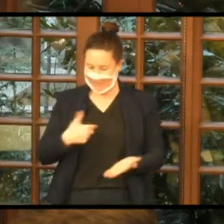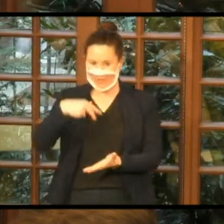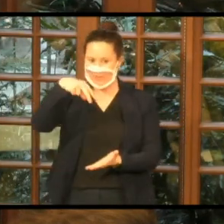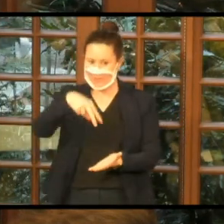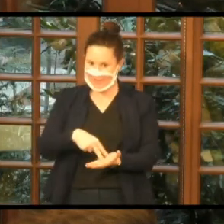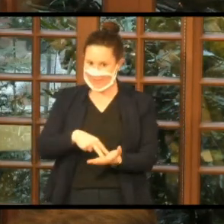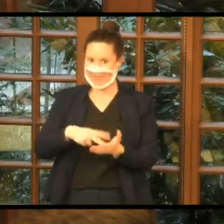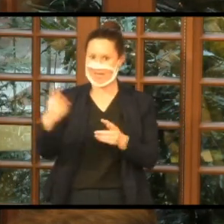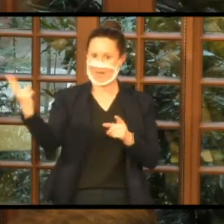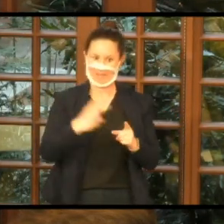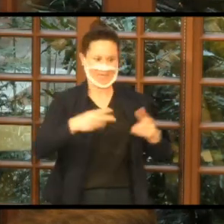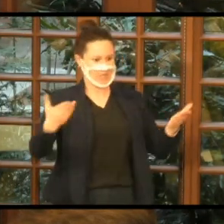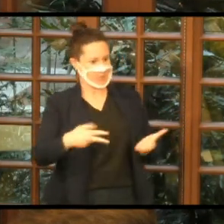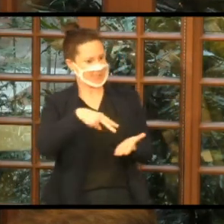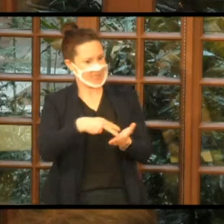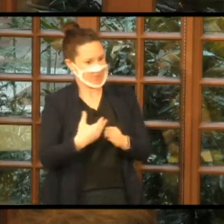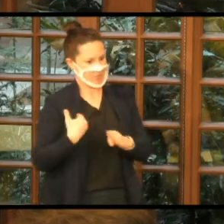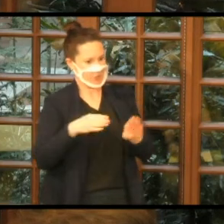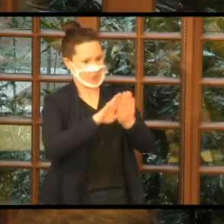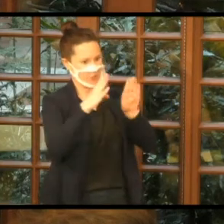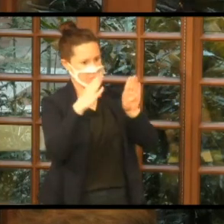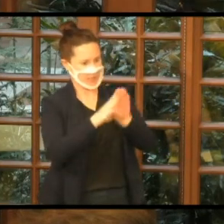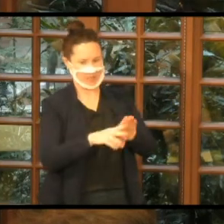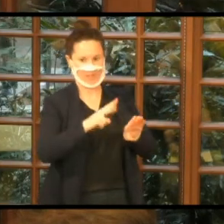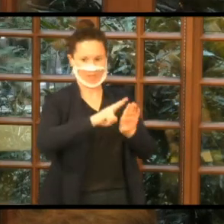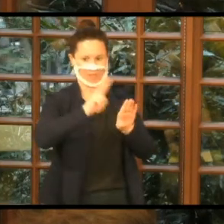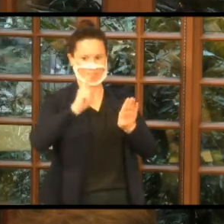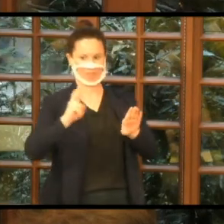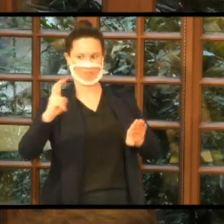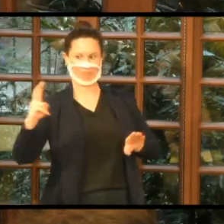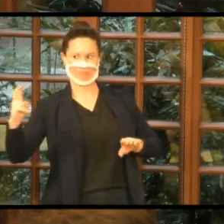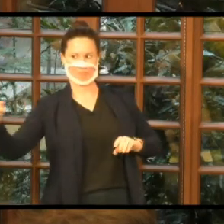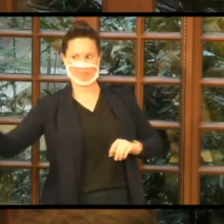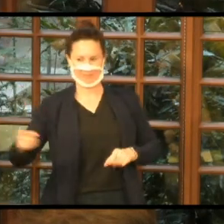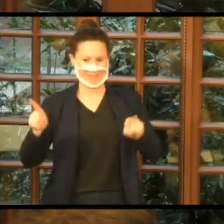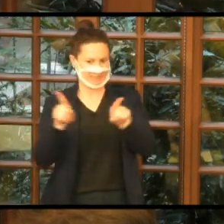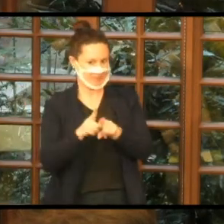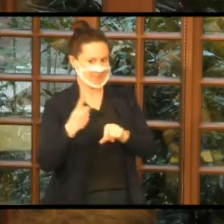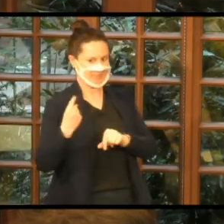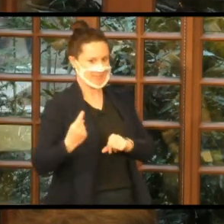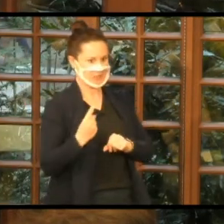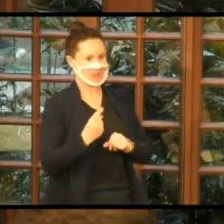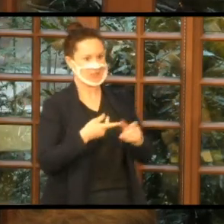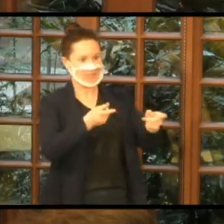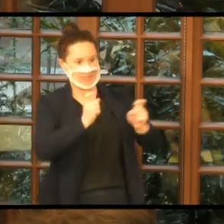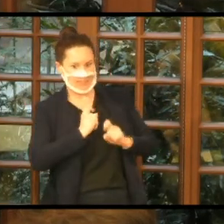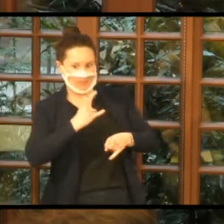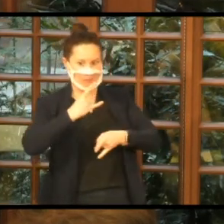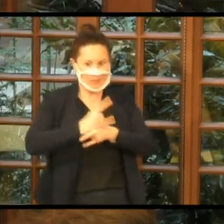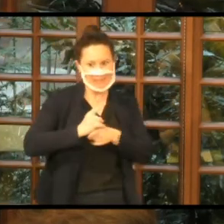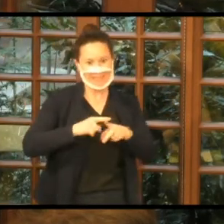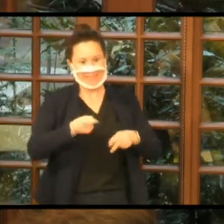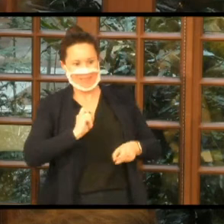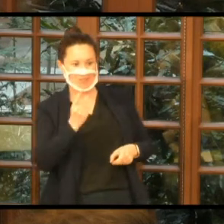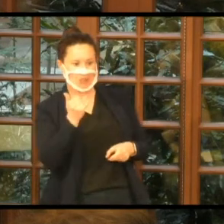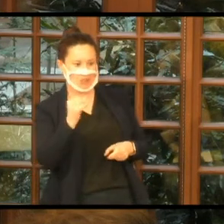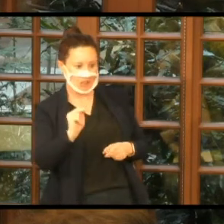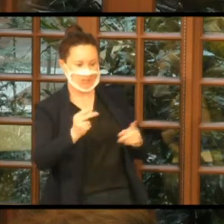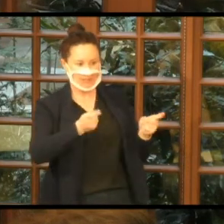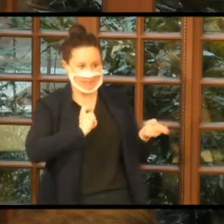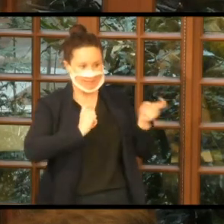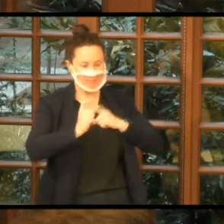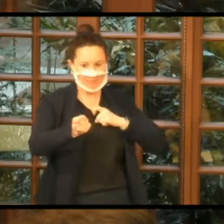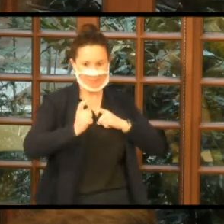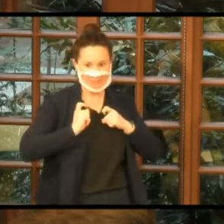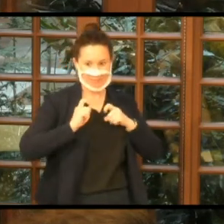door," they chant, walking backwards, "as we stood the year before. Give us whiskey, give us gin."